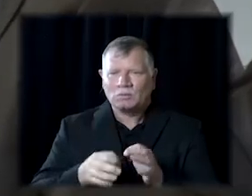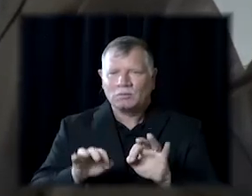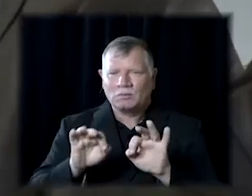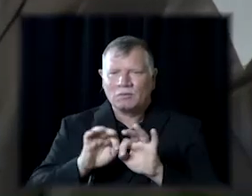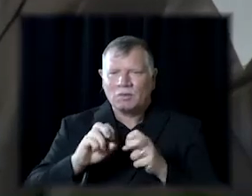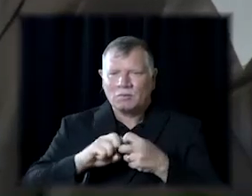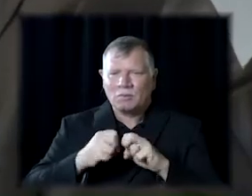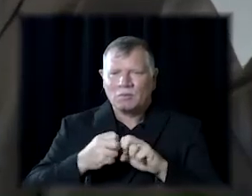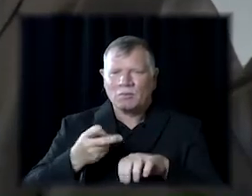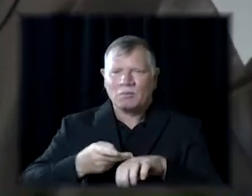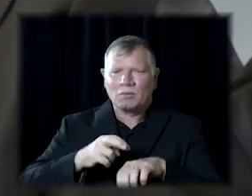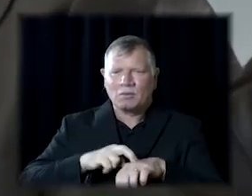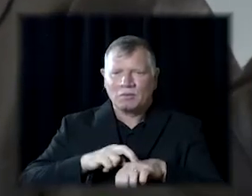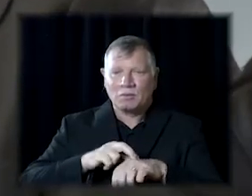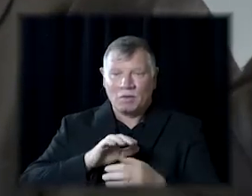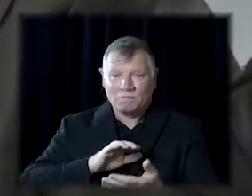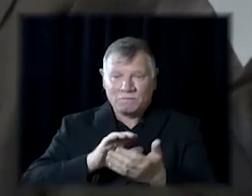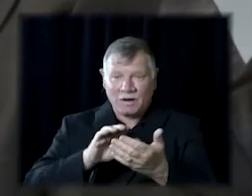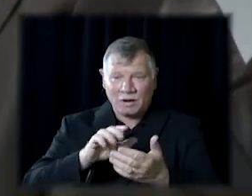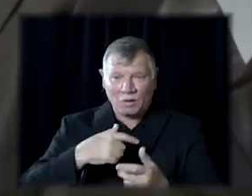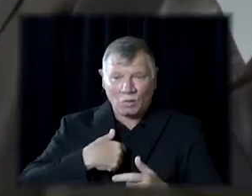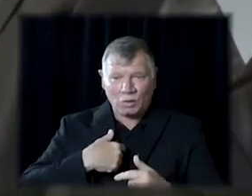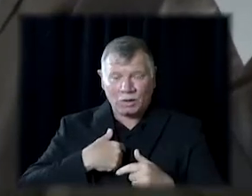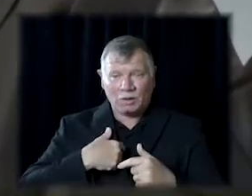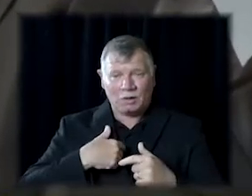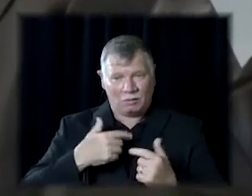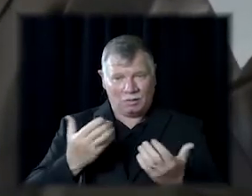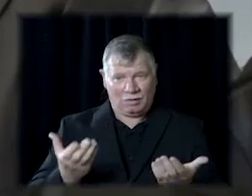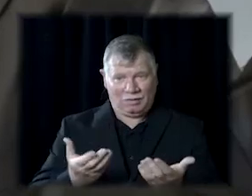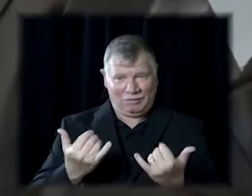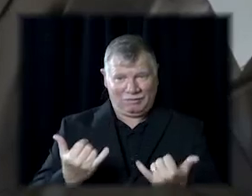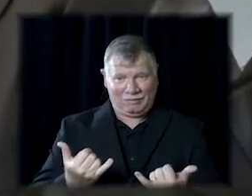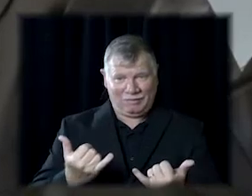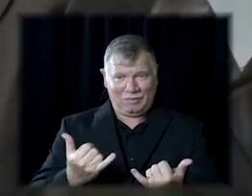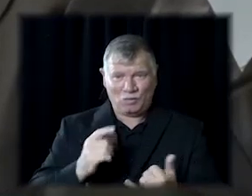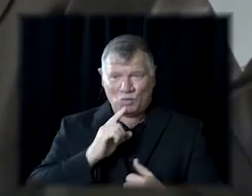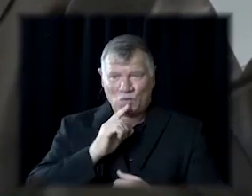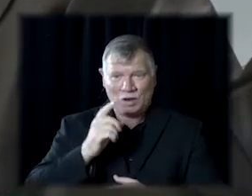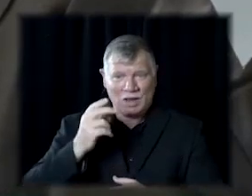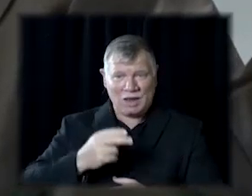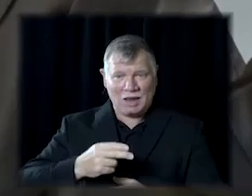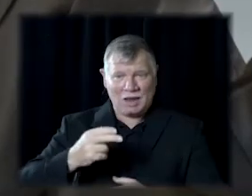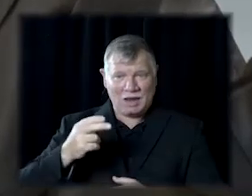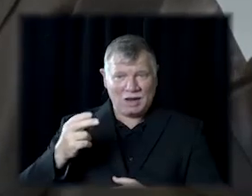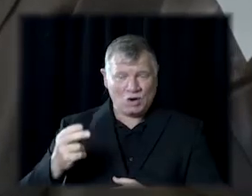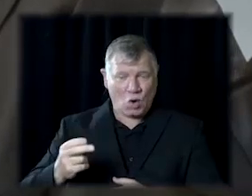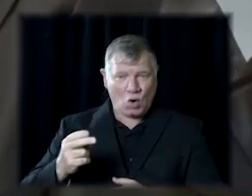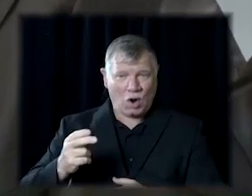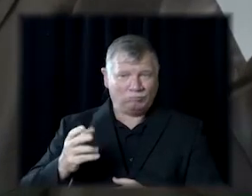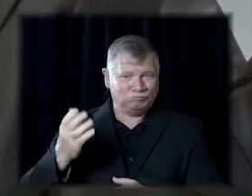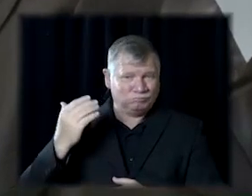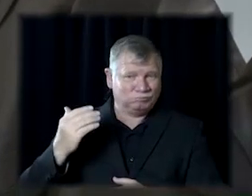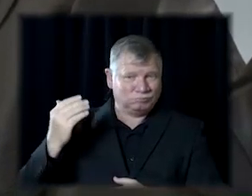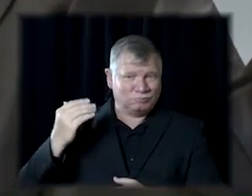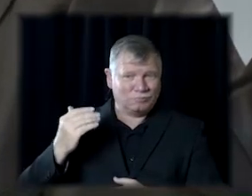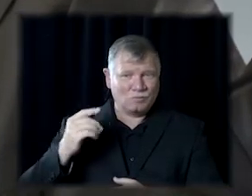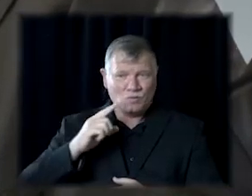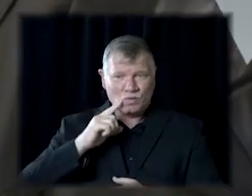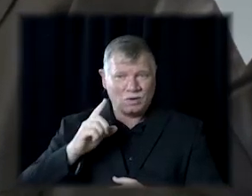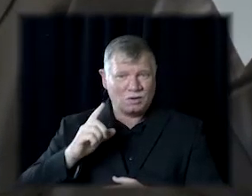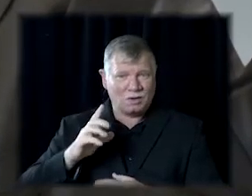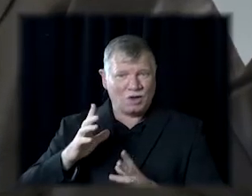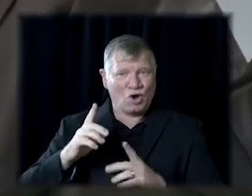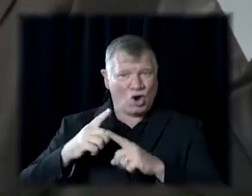problems that Puerto Rico faced, one of the reasons we got to where we are, is really been historically an